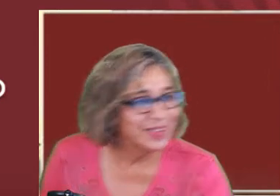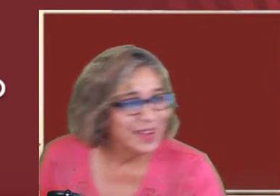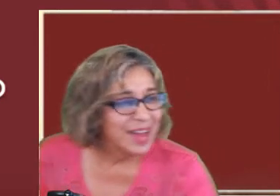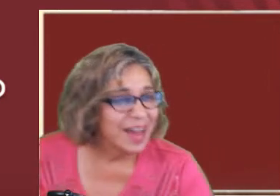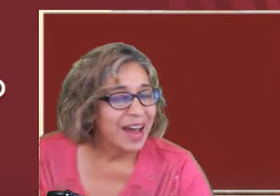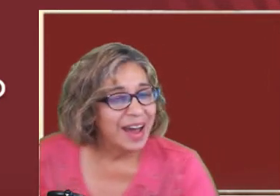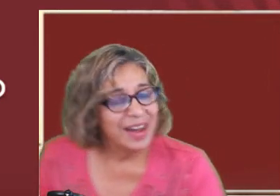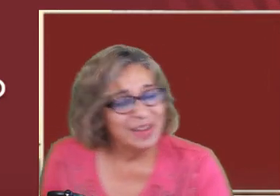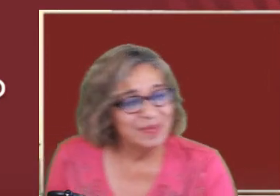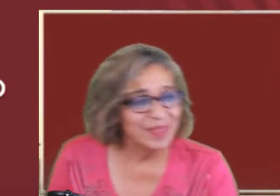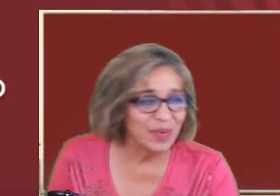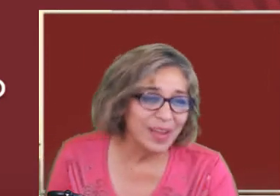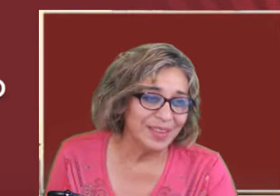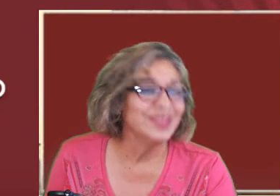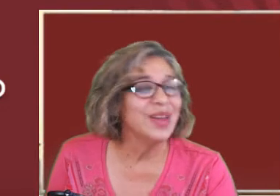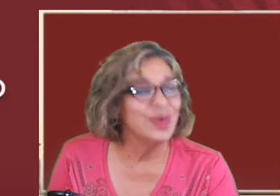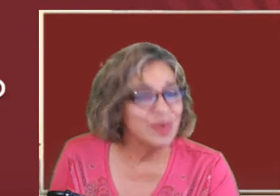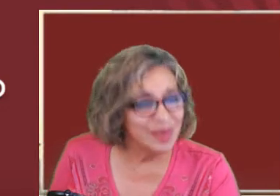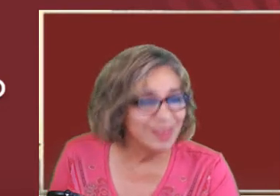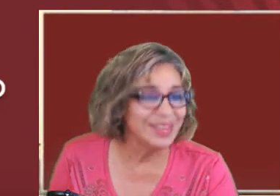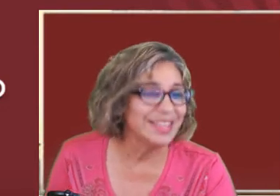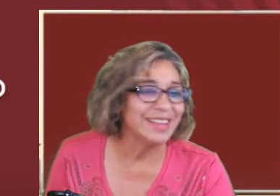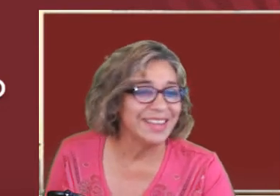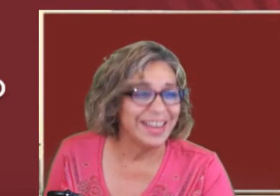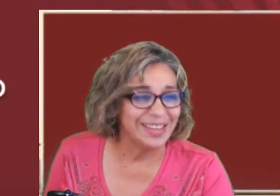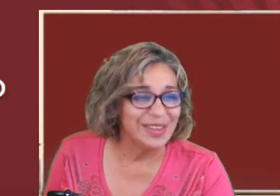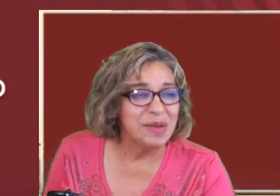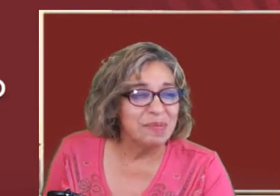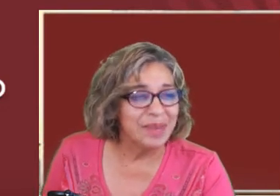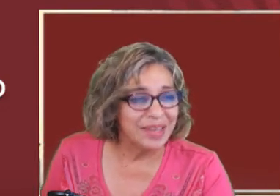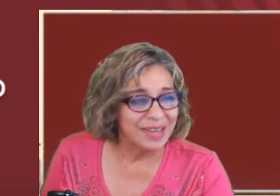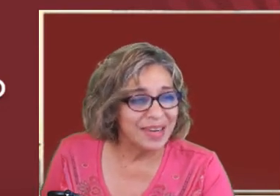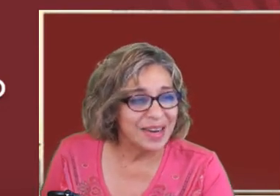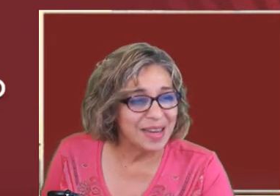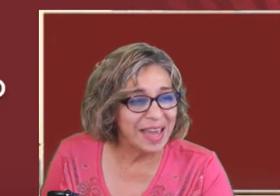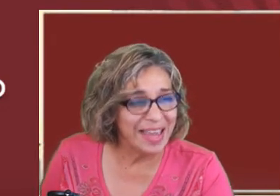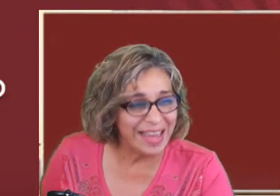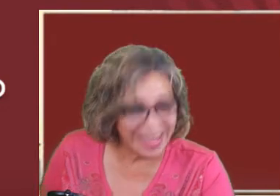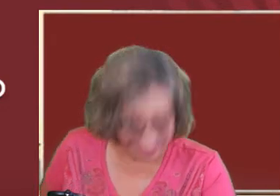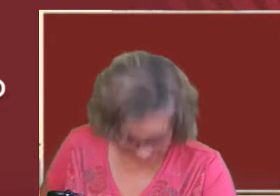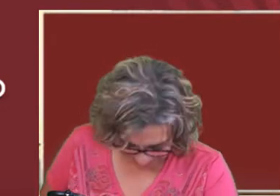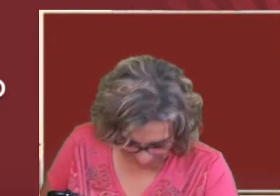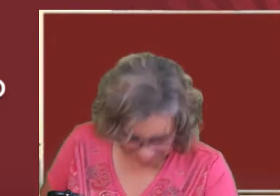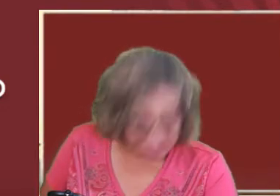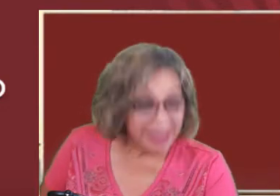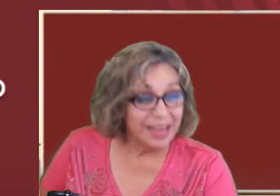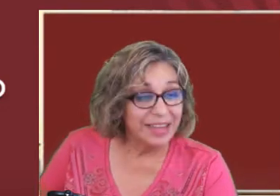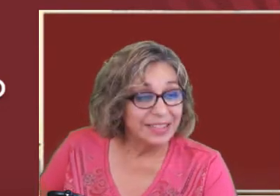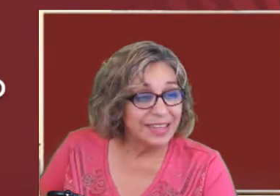too. Well, no, you already saw the title, but in any case,